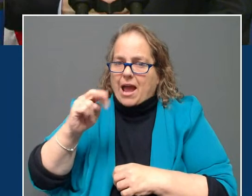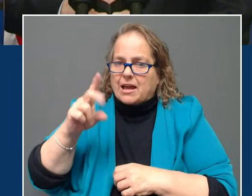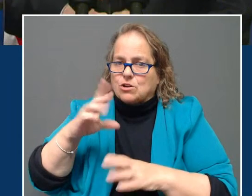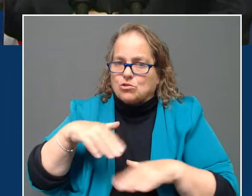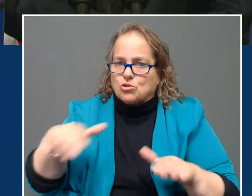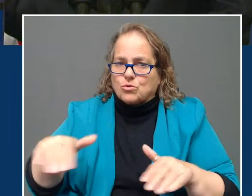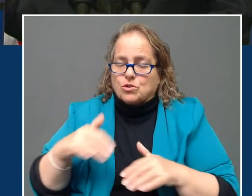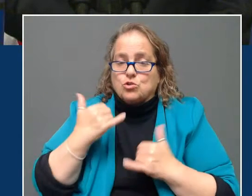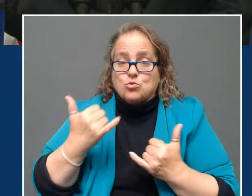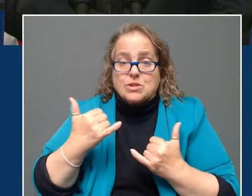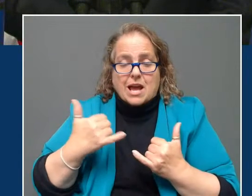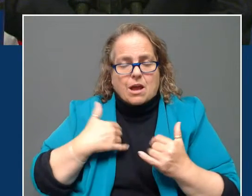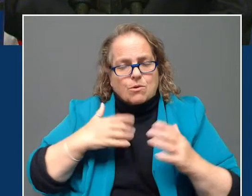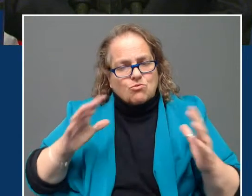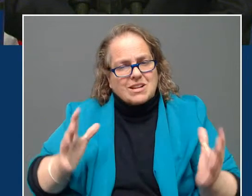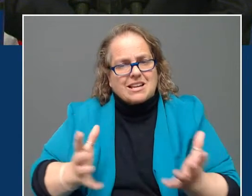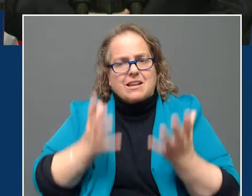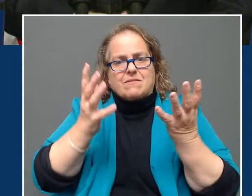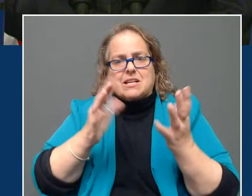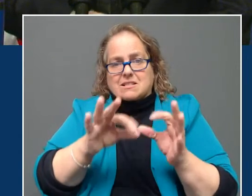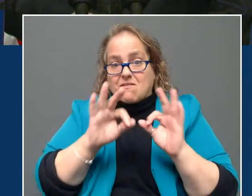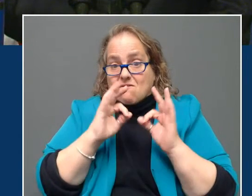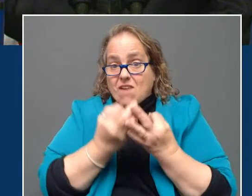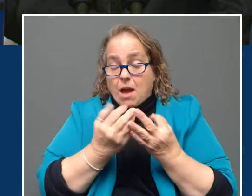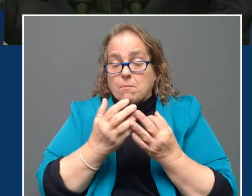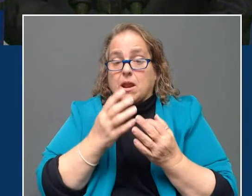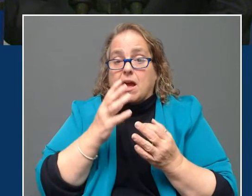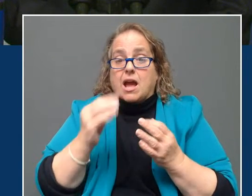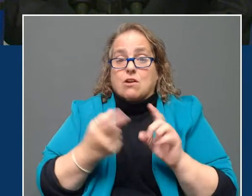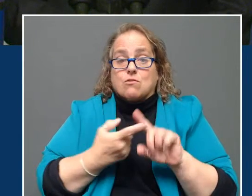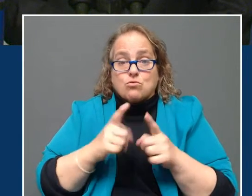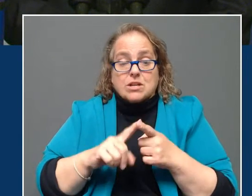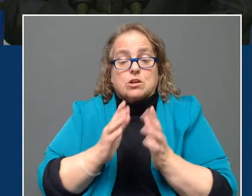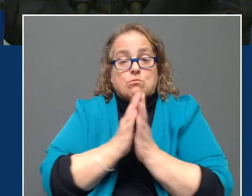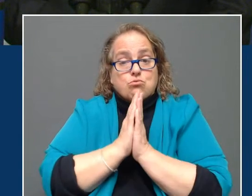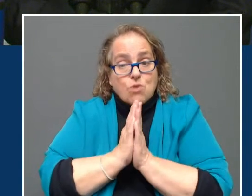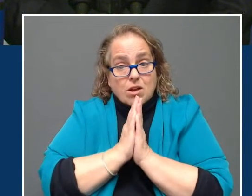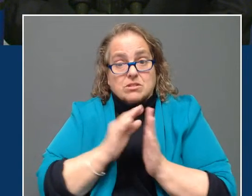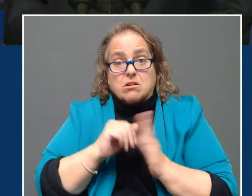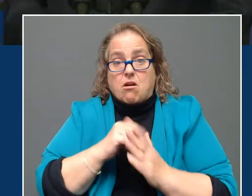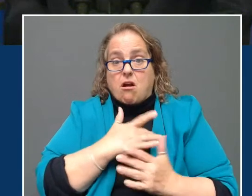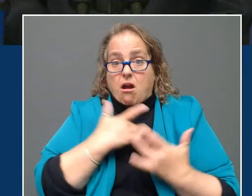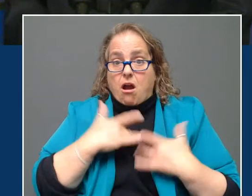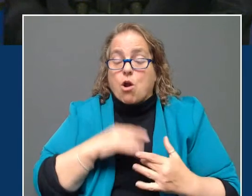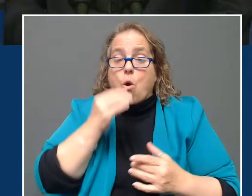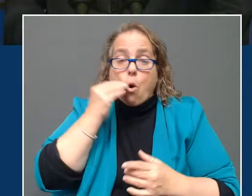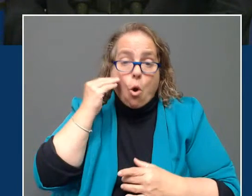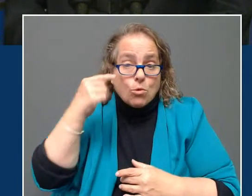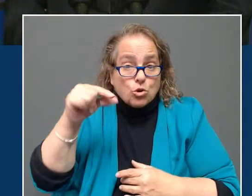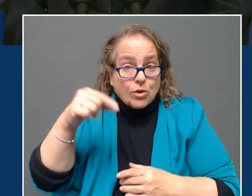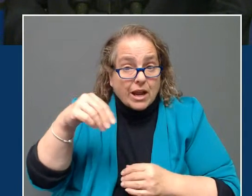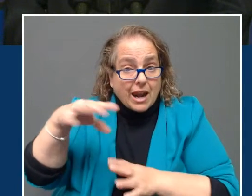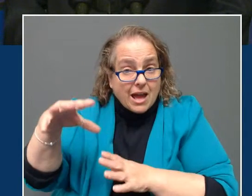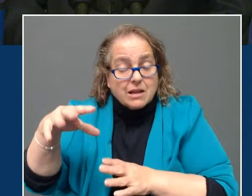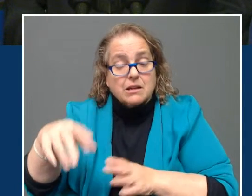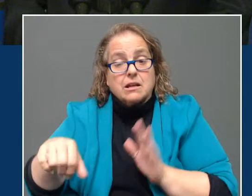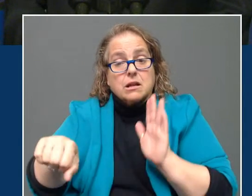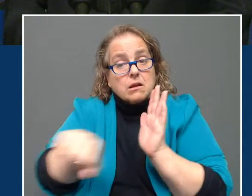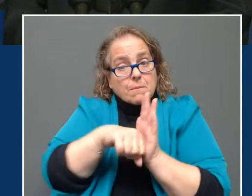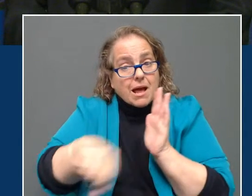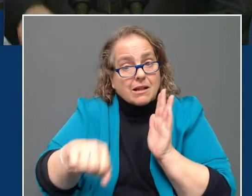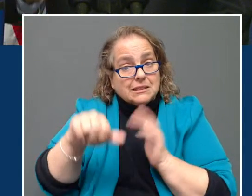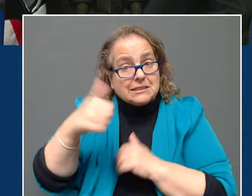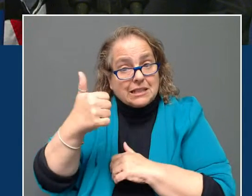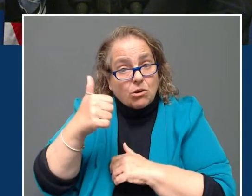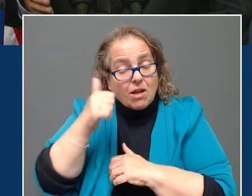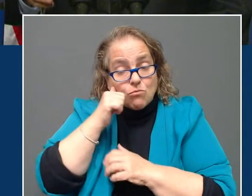prayers and in our hearts. Let us light our homes green. Let us continue to ring those bells at 10 a.m. every morning to